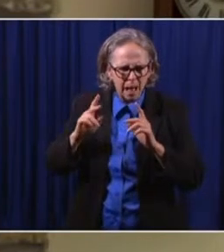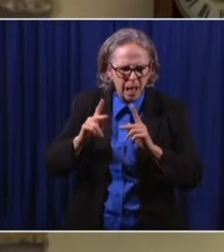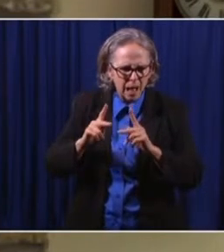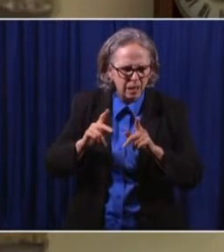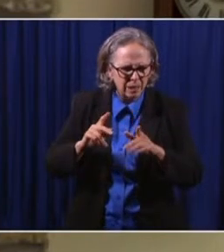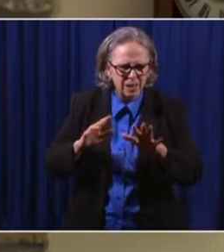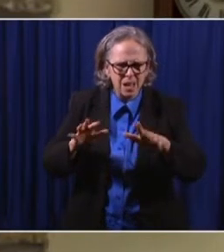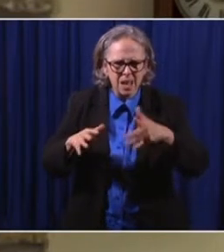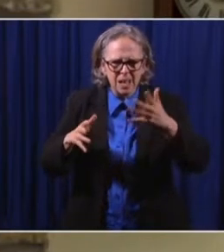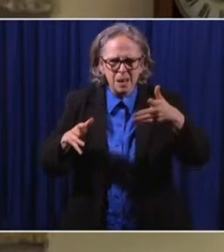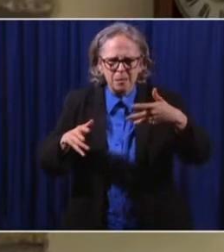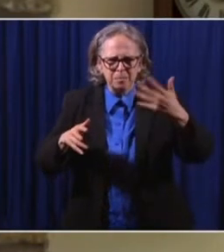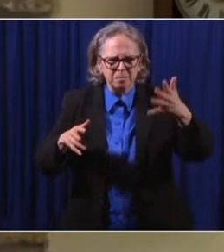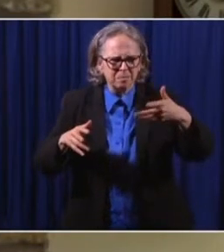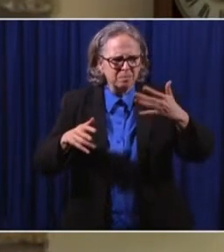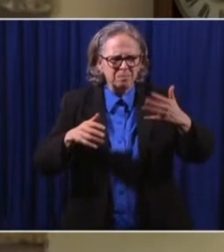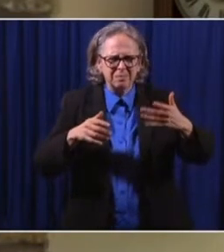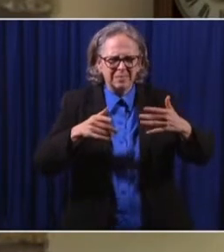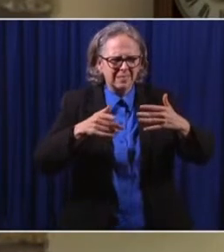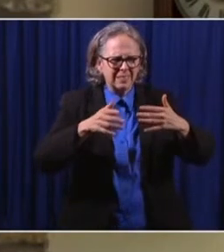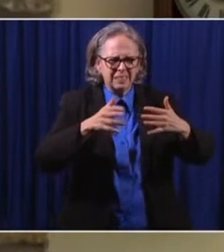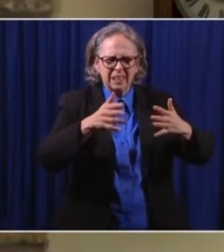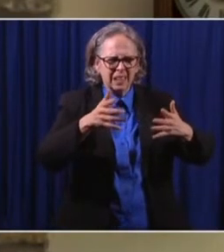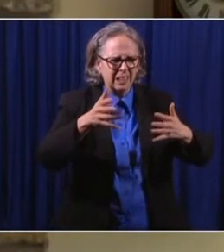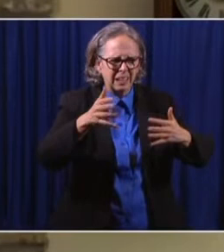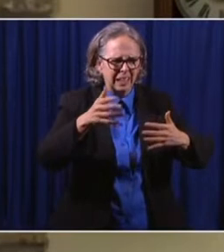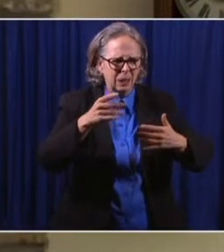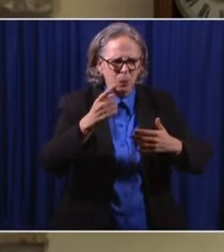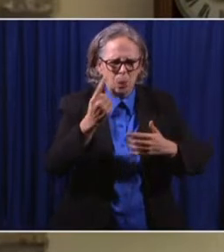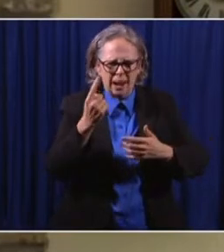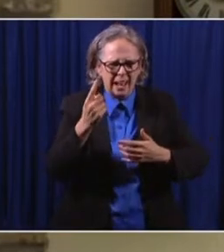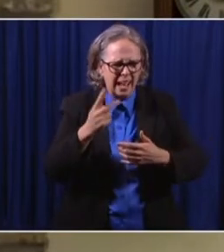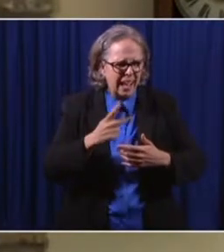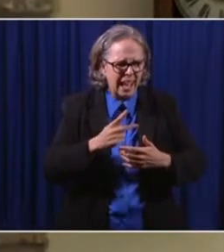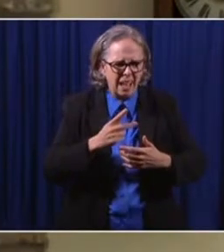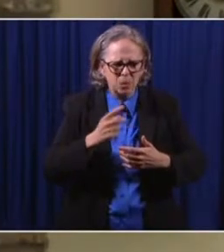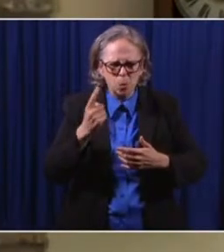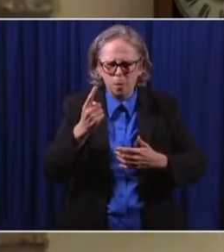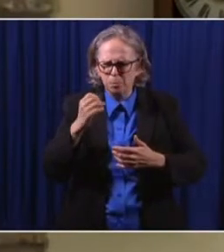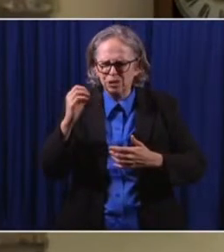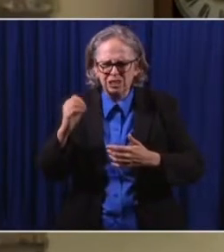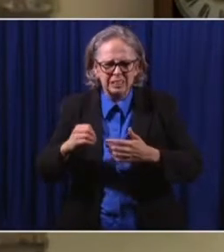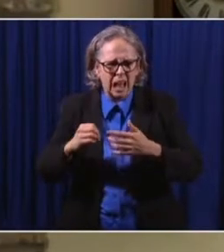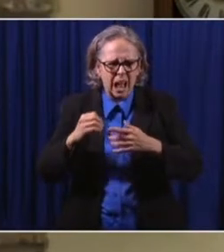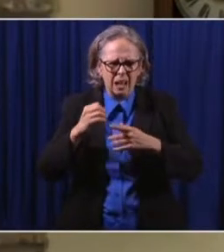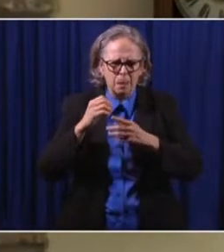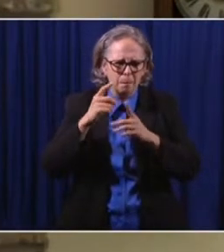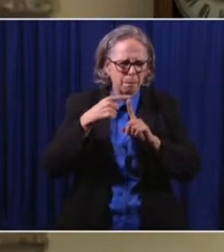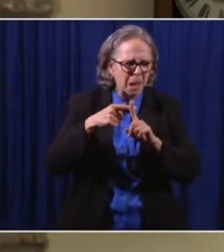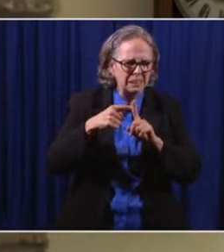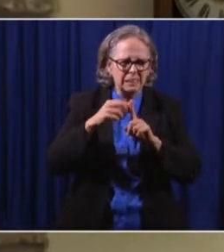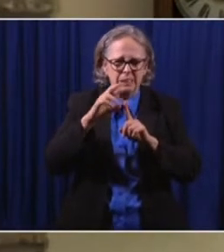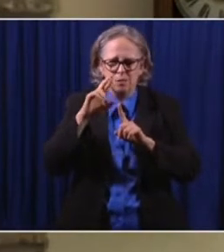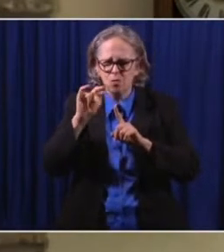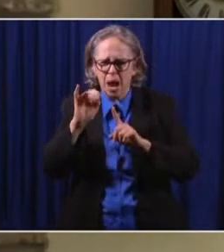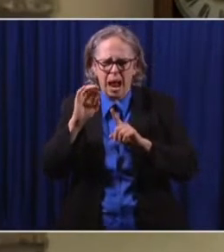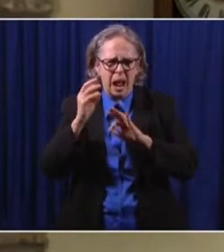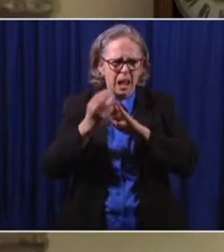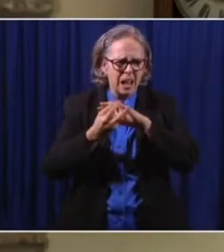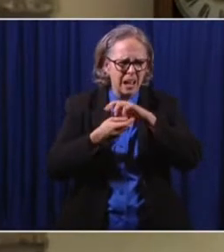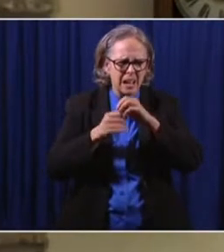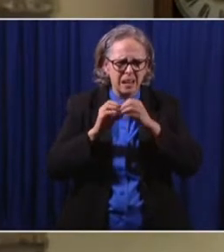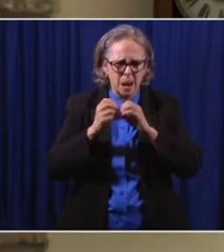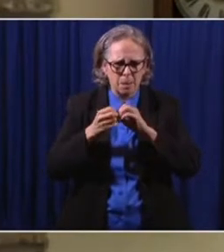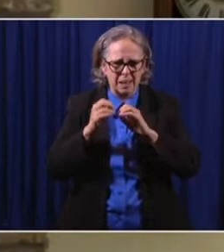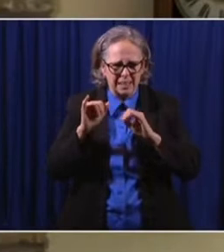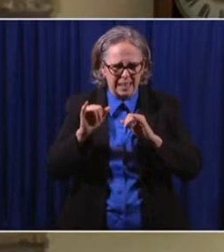0.6%. So a little above 0.5% positivity, just as they were coming in. We've seen that number go